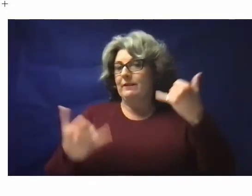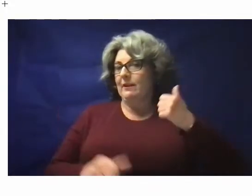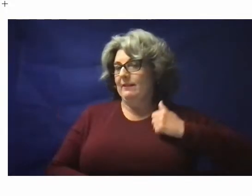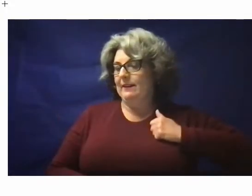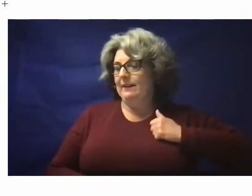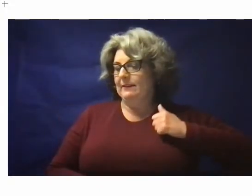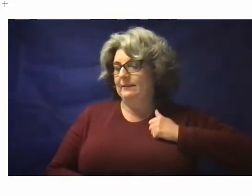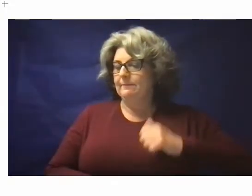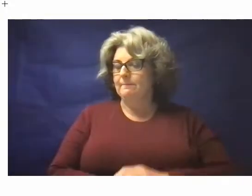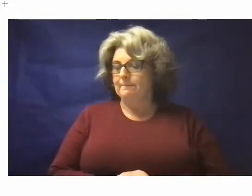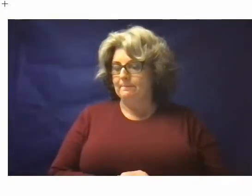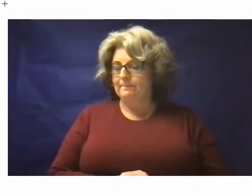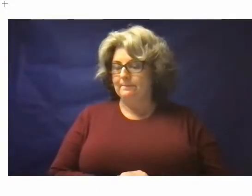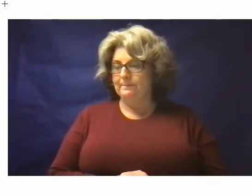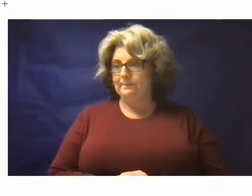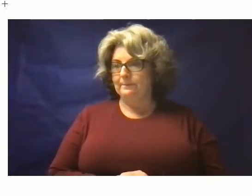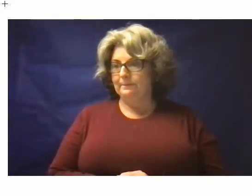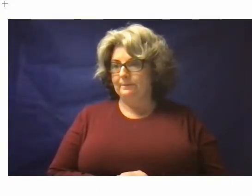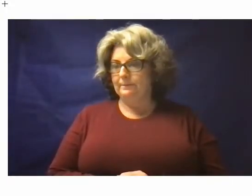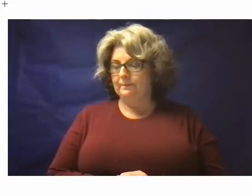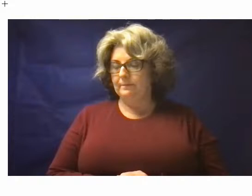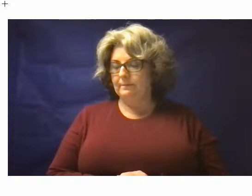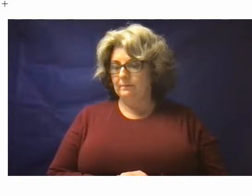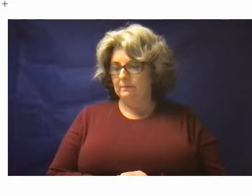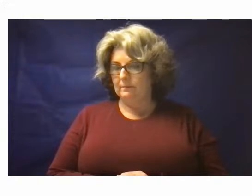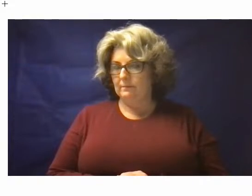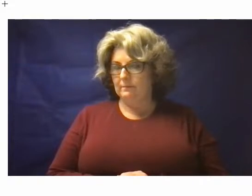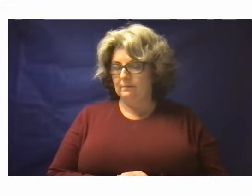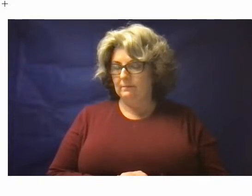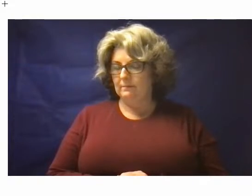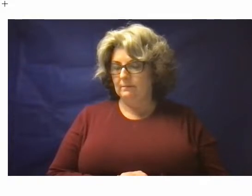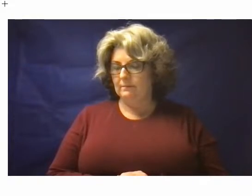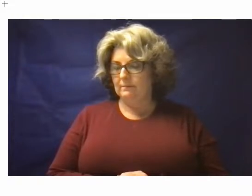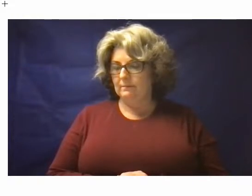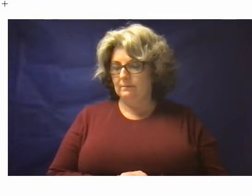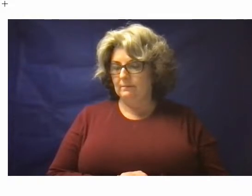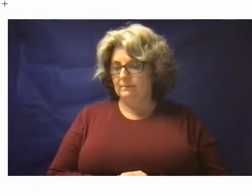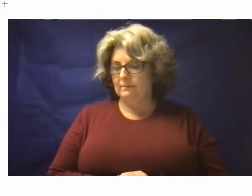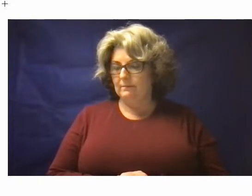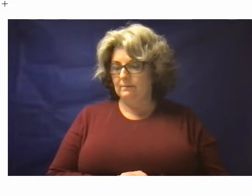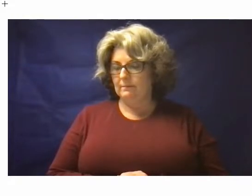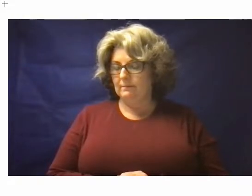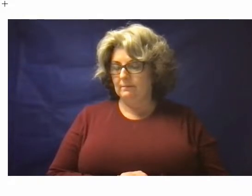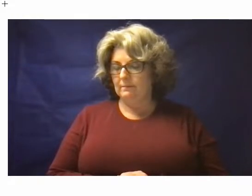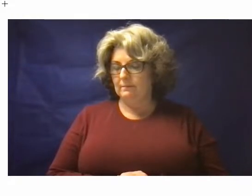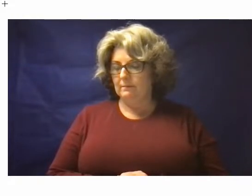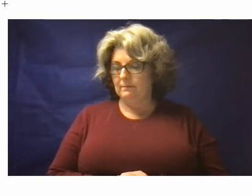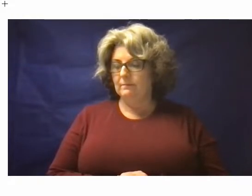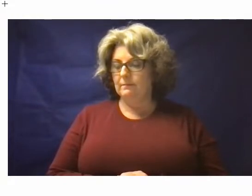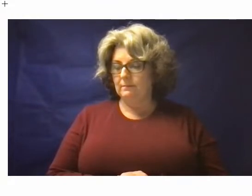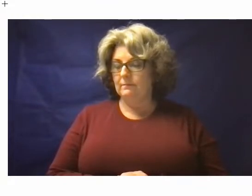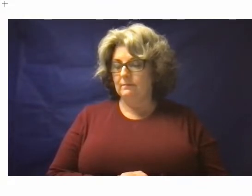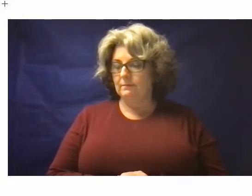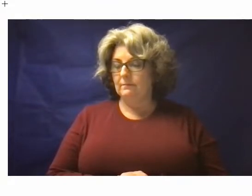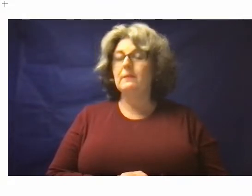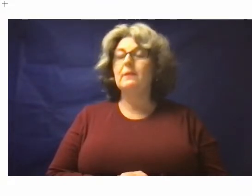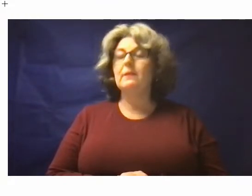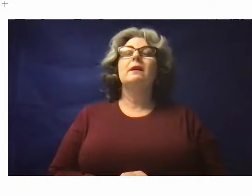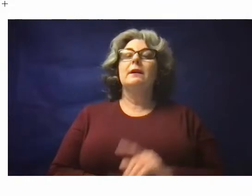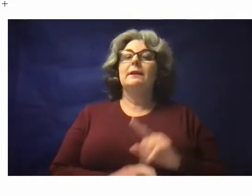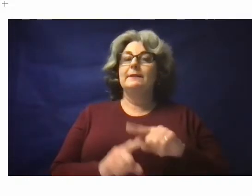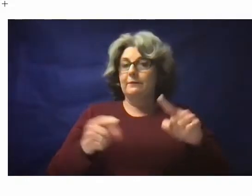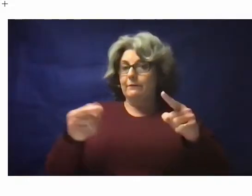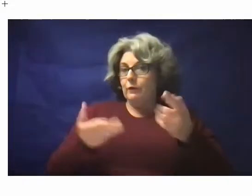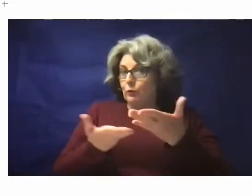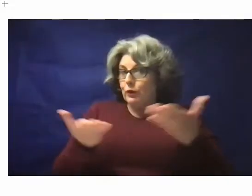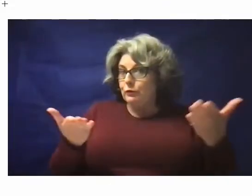think we're also open to offering resources to hiring managers and educating them. So